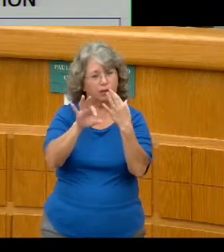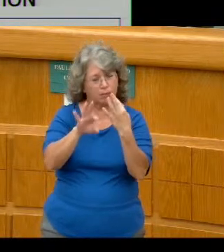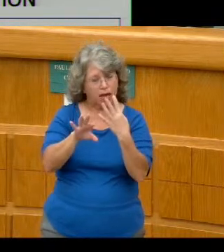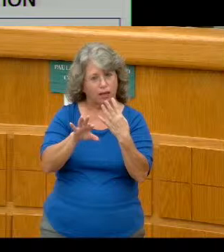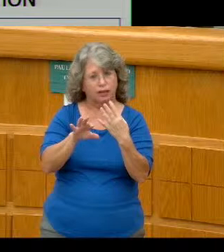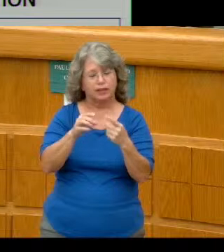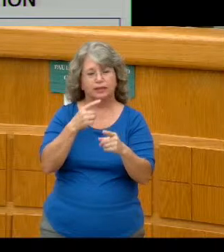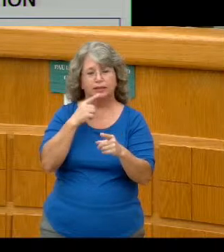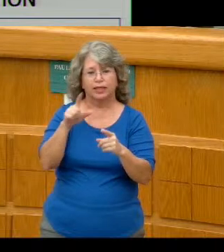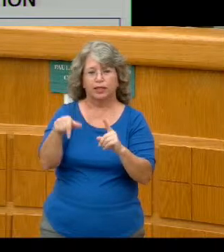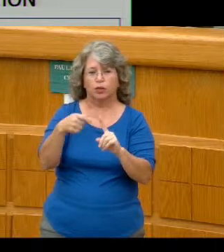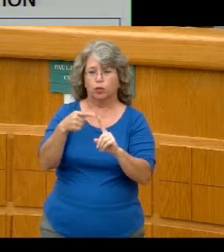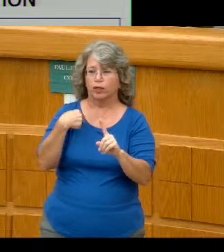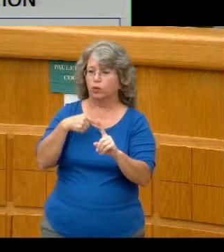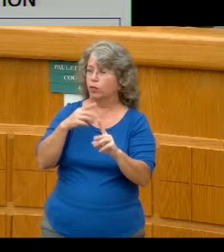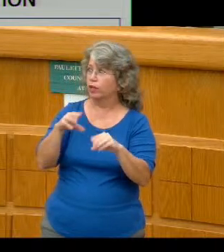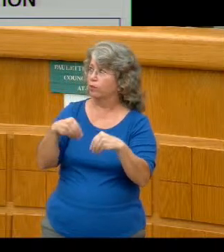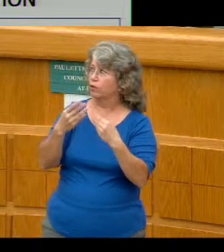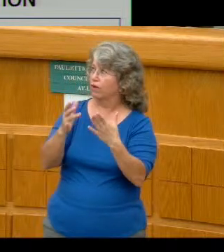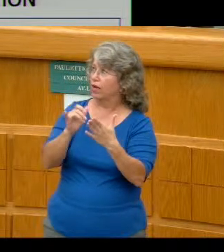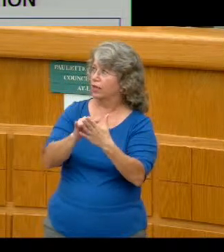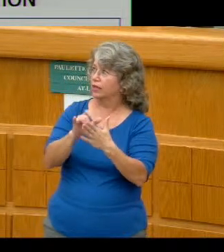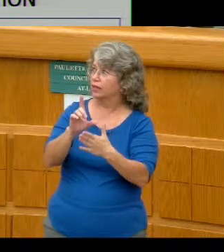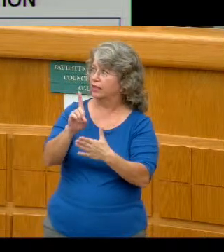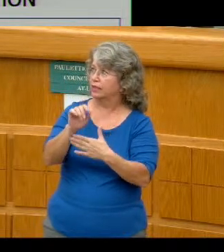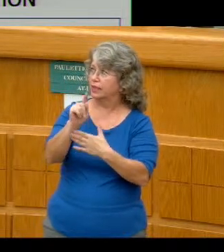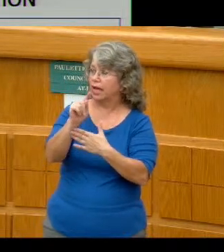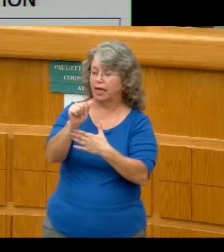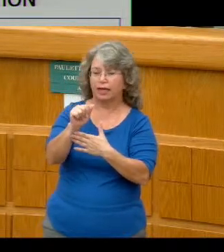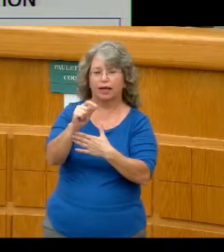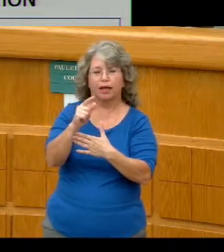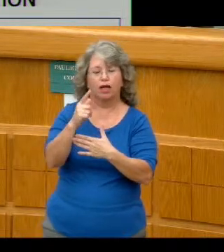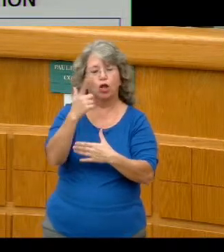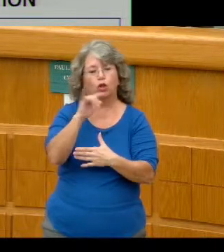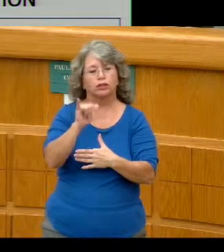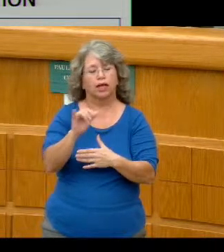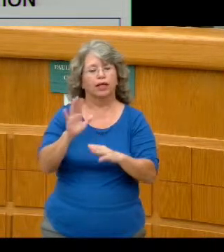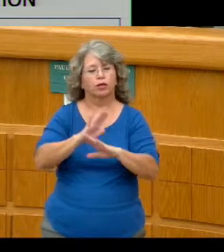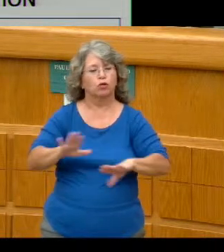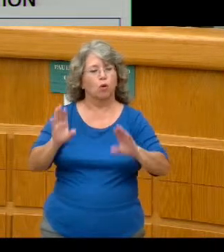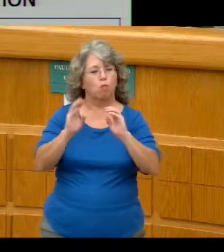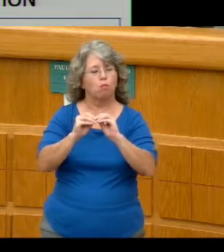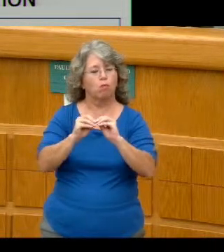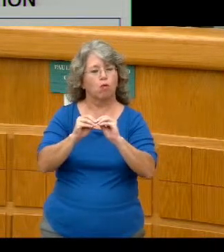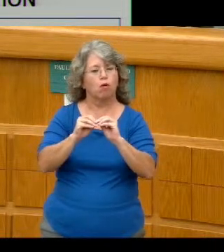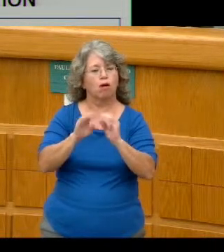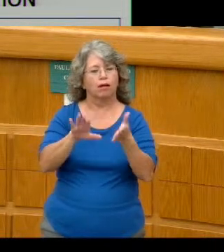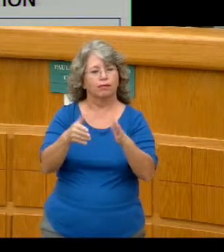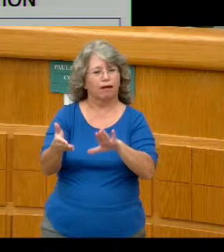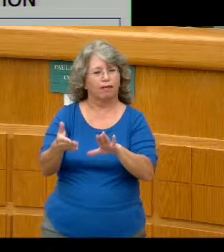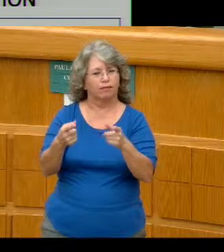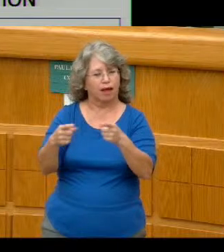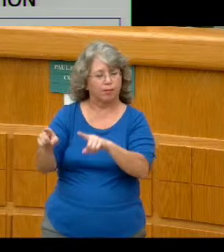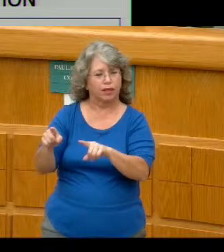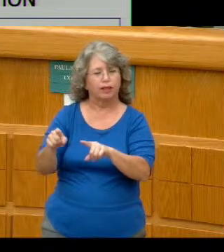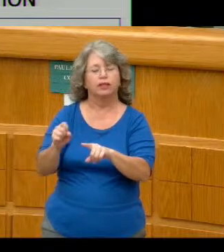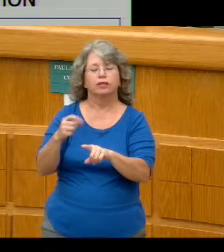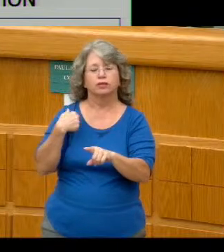it makes it look like there's no more fatalities occurring. And so we stopped showing those data points. We'll show the data points